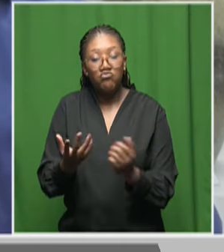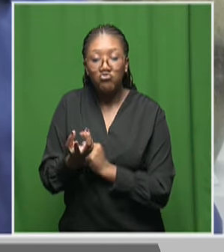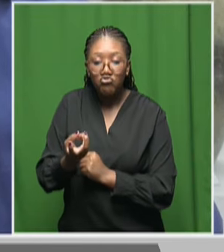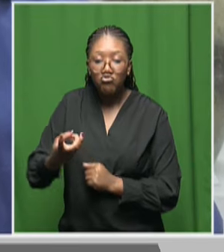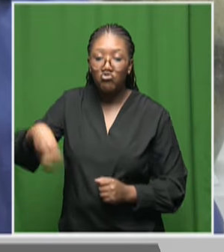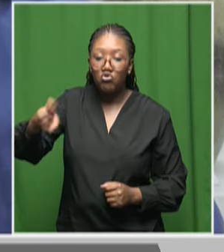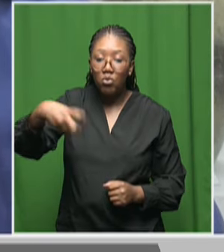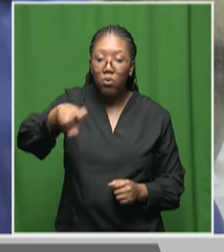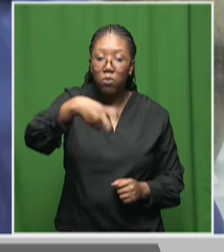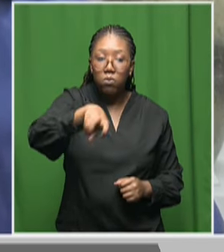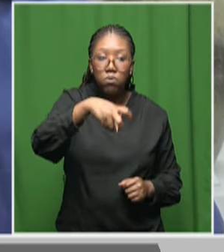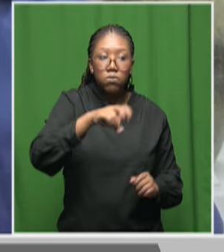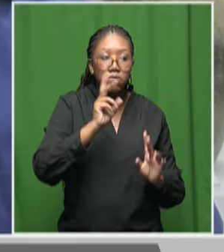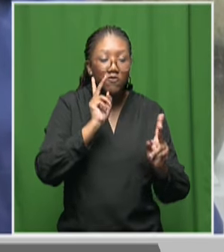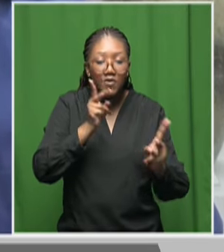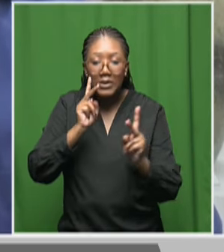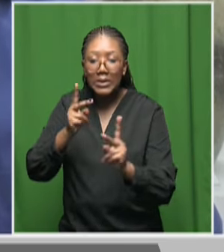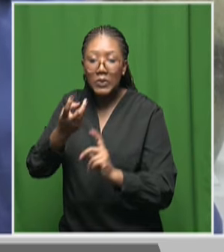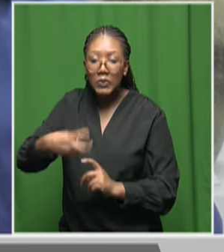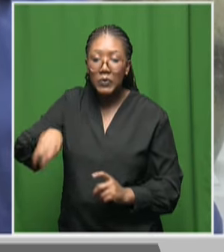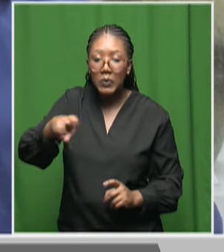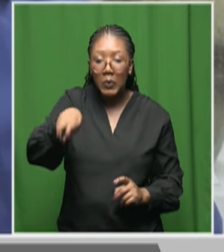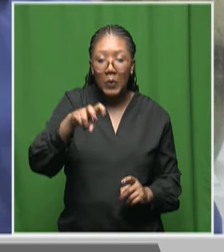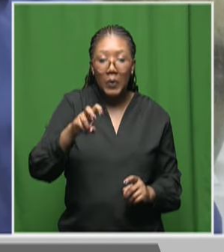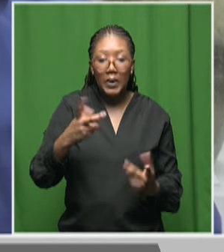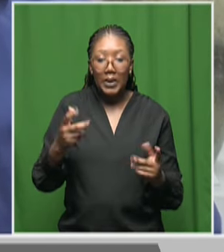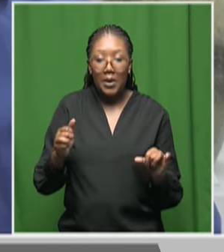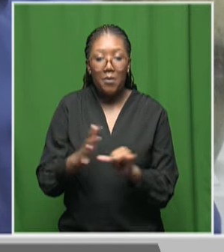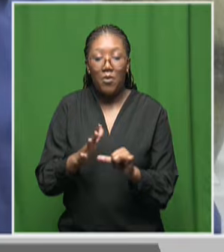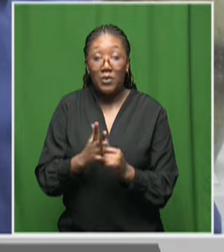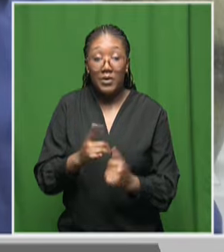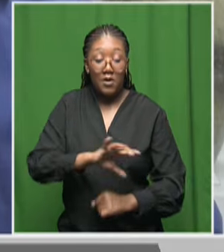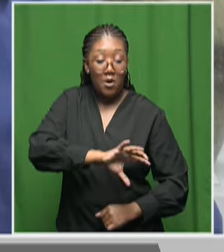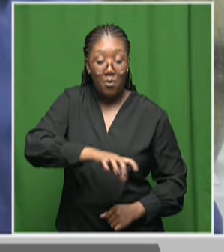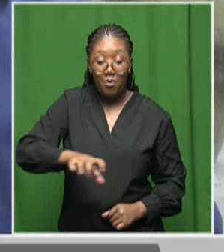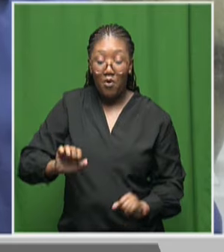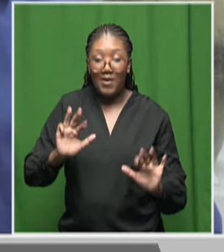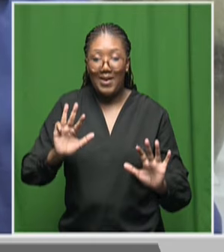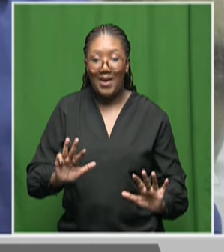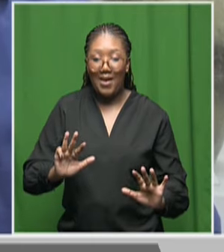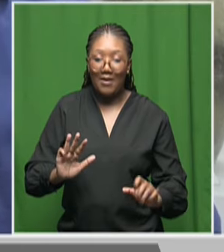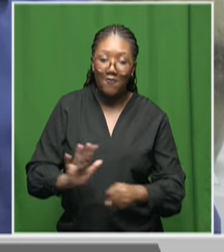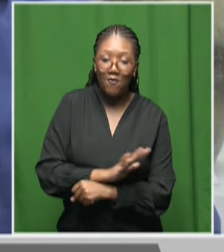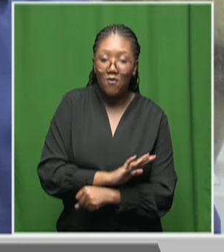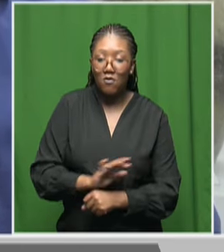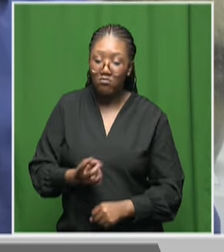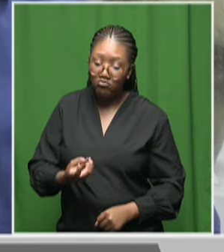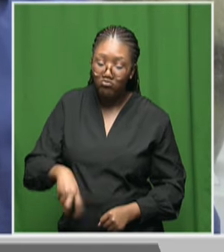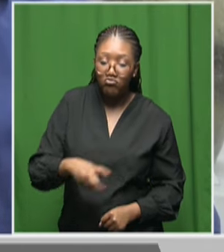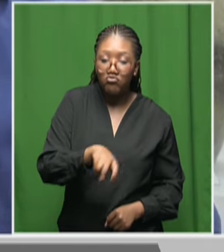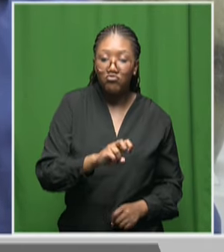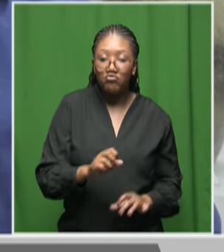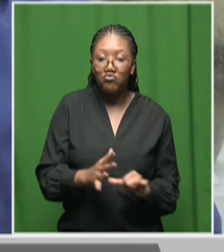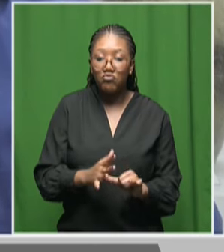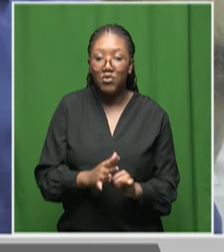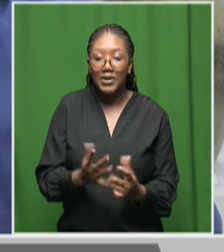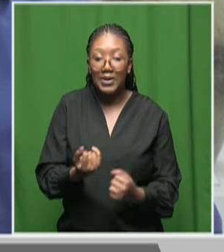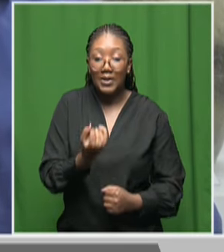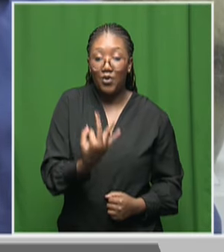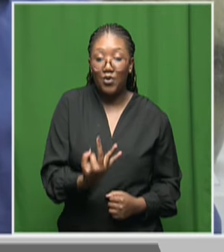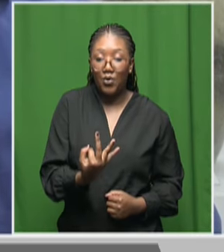opportunity for the exhibition then of this scale to really travel across the country. Tell us a little bit more about this idea, taking it to